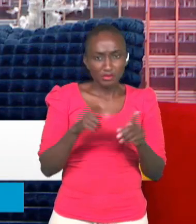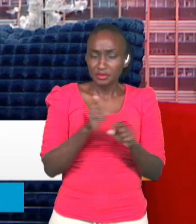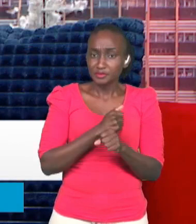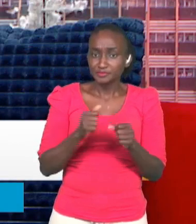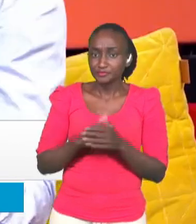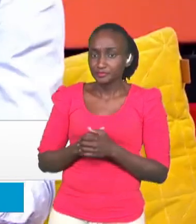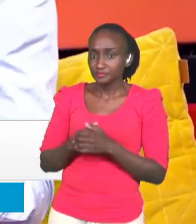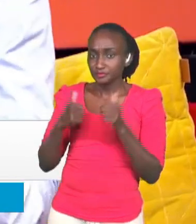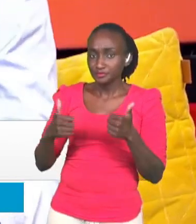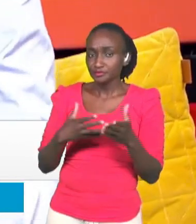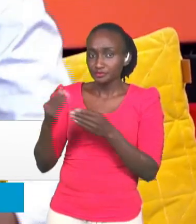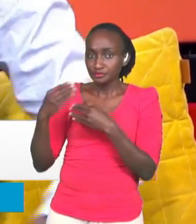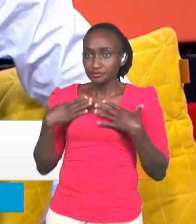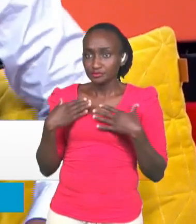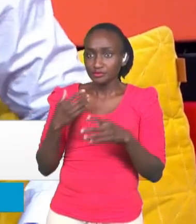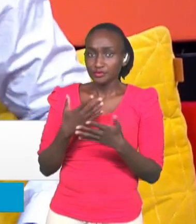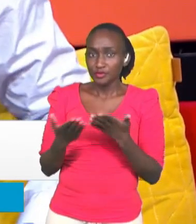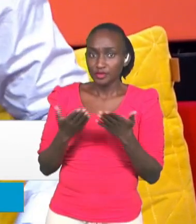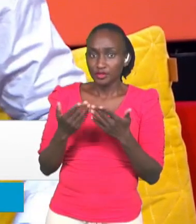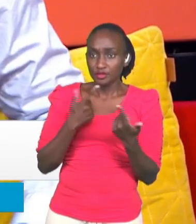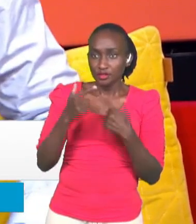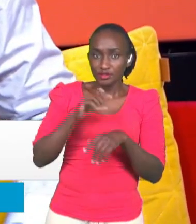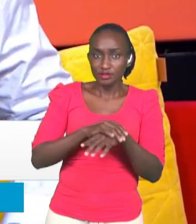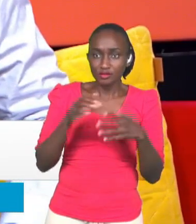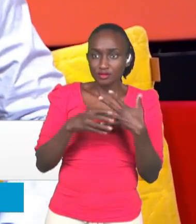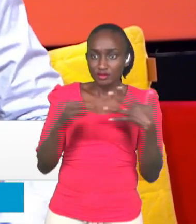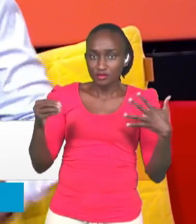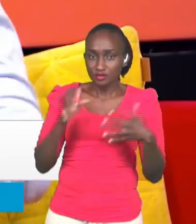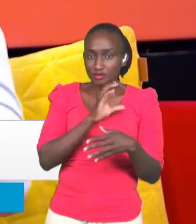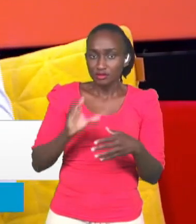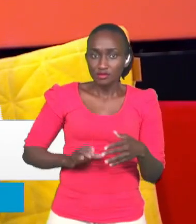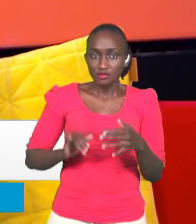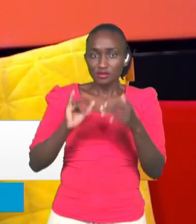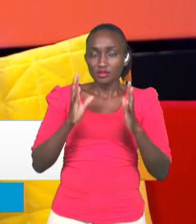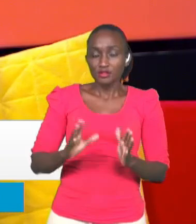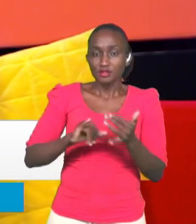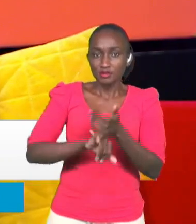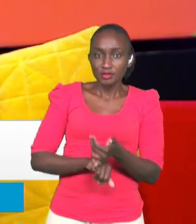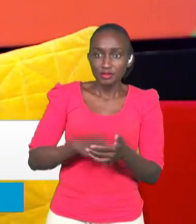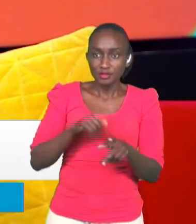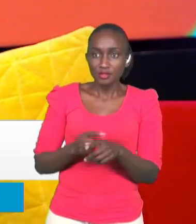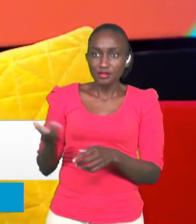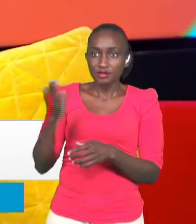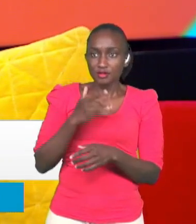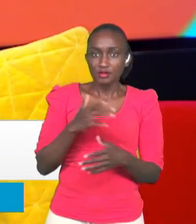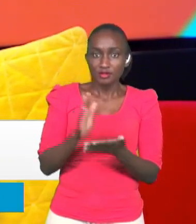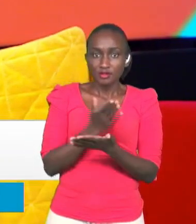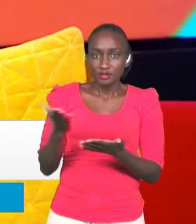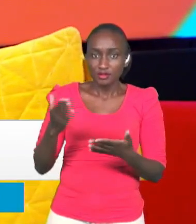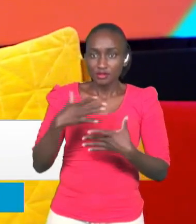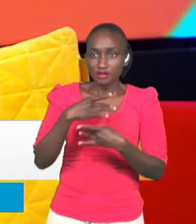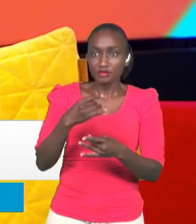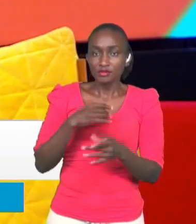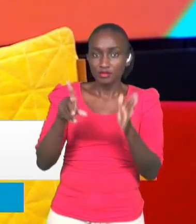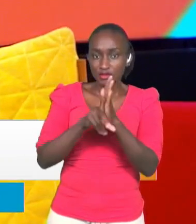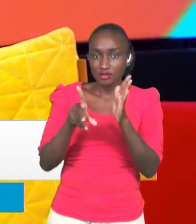right. So we're taking a short break now. We'll be dwelling on a divorce of Christian marriage when you come back, because now there's something very interesting with there's a legal